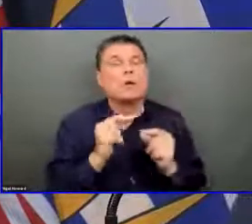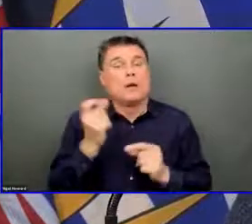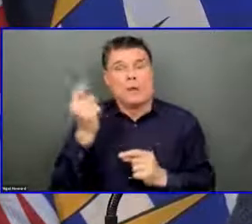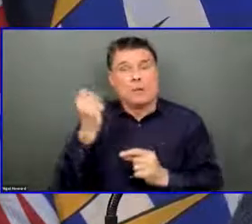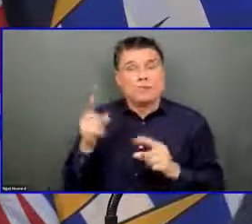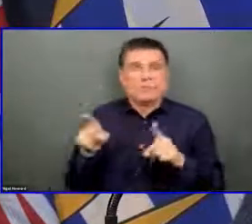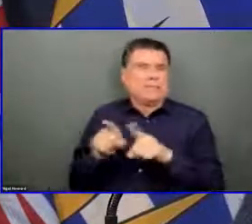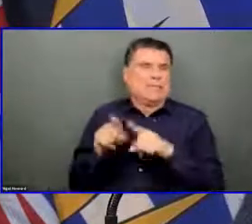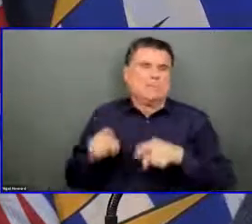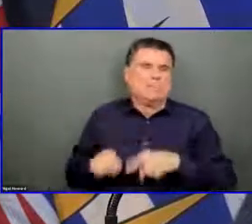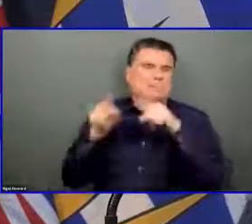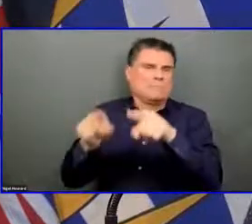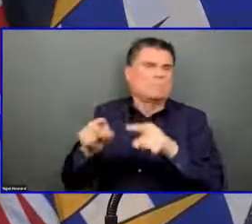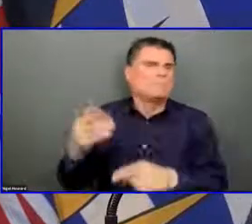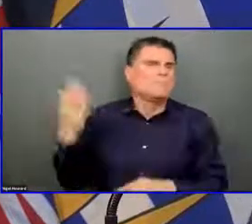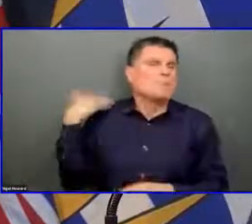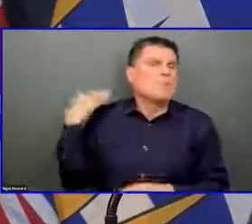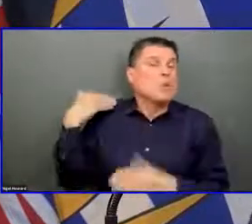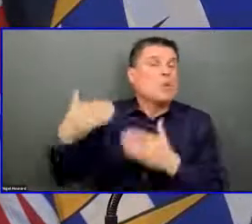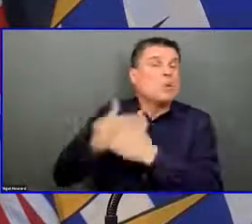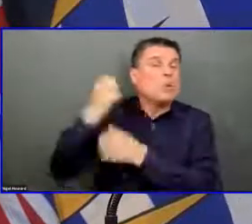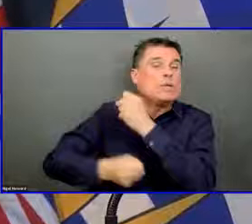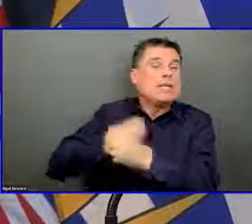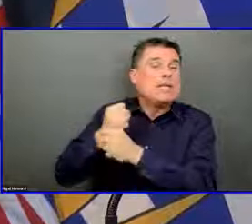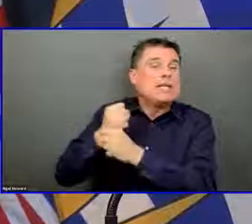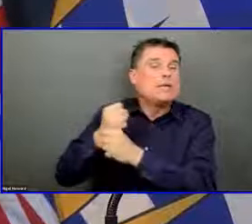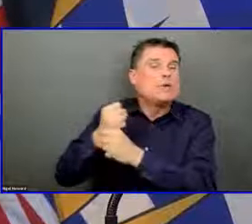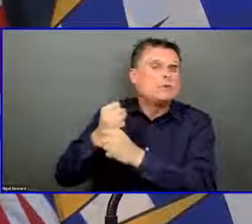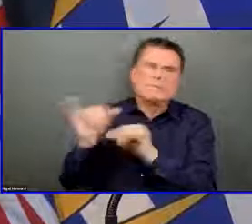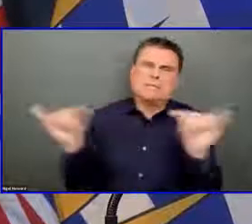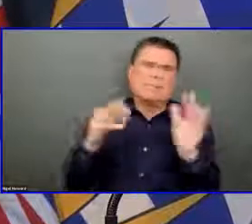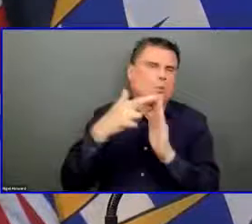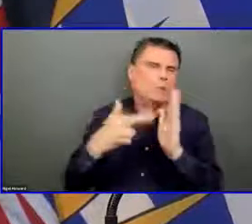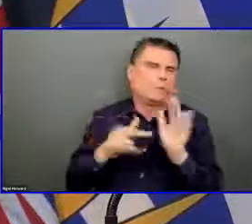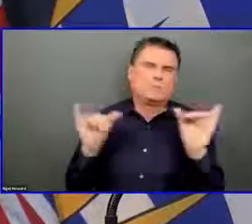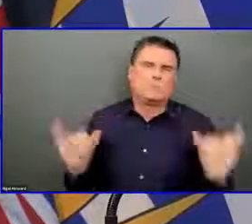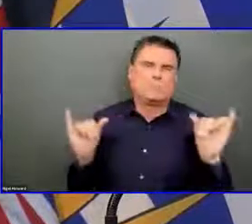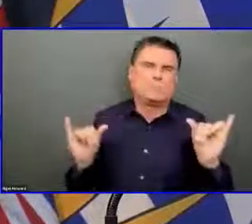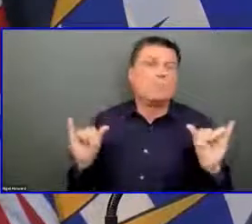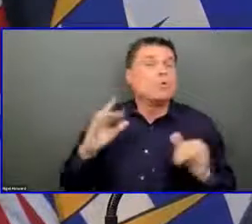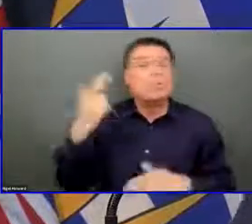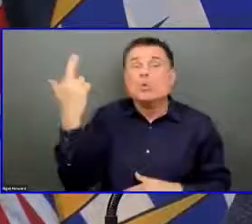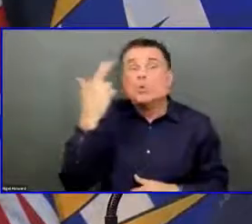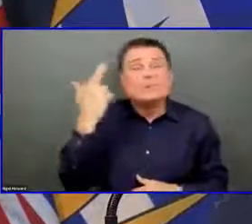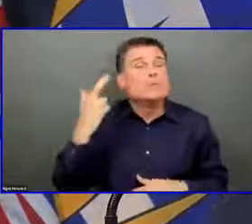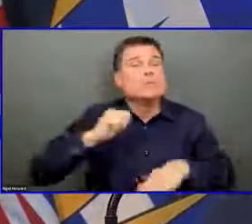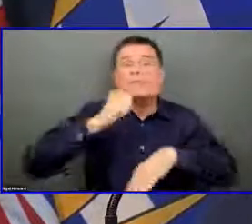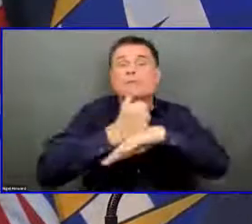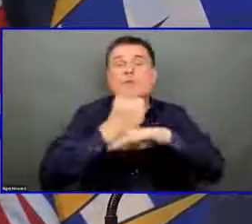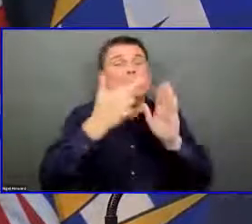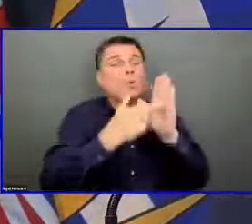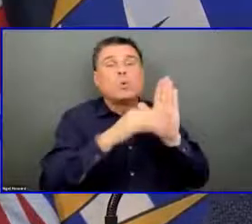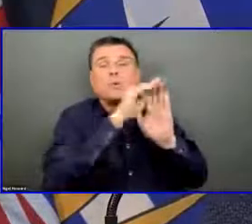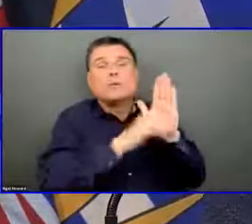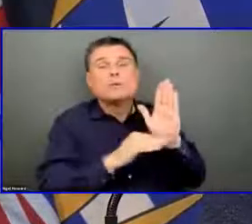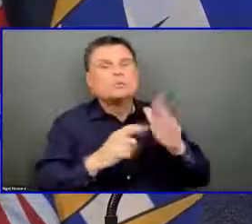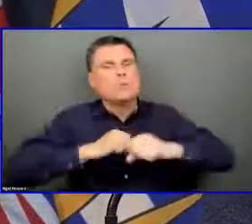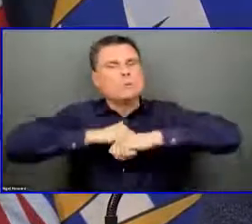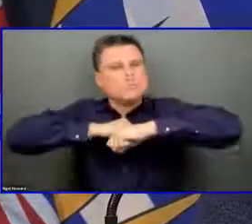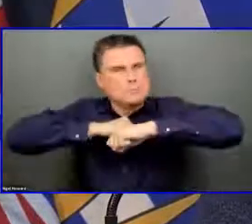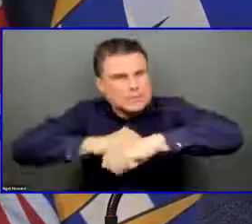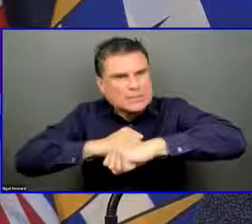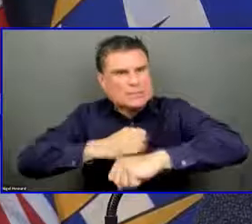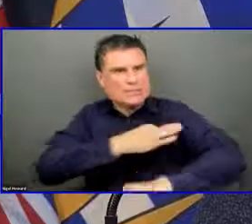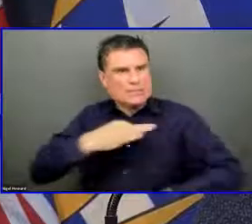protect the people who work in those businesses, as well as make sure that we don't have an explosive increase in